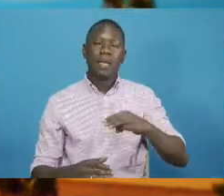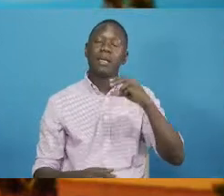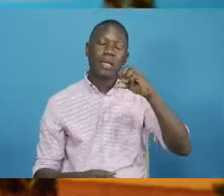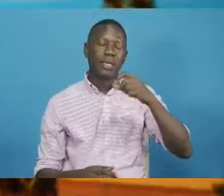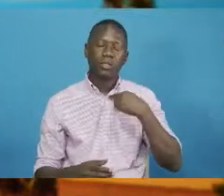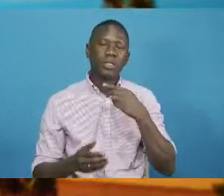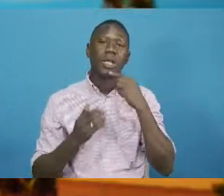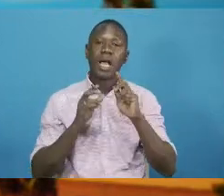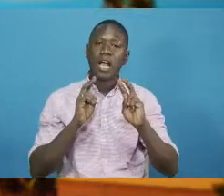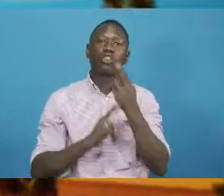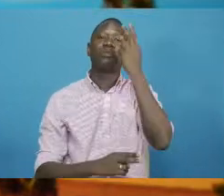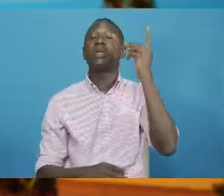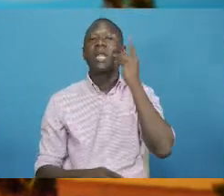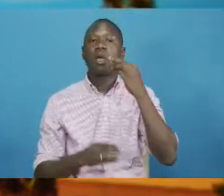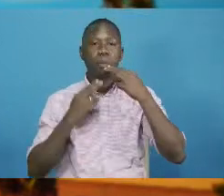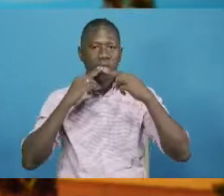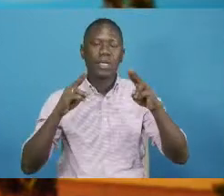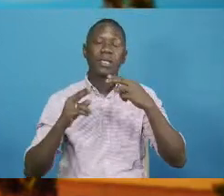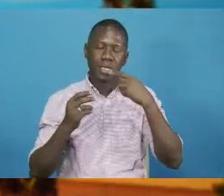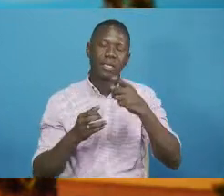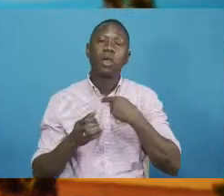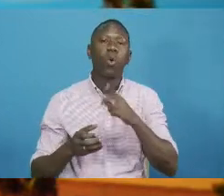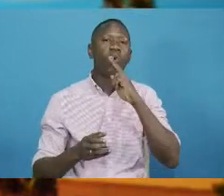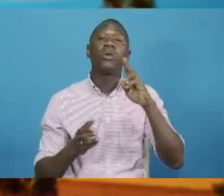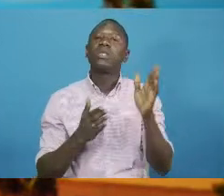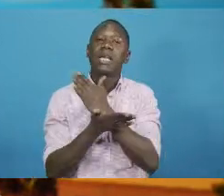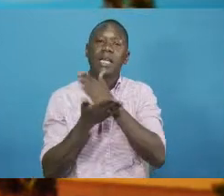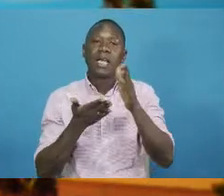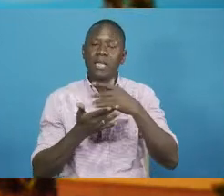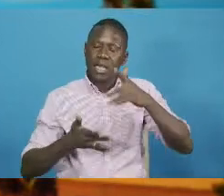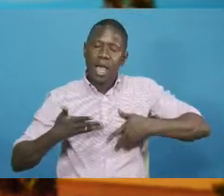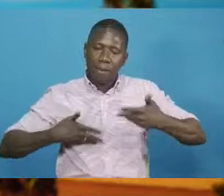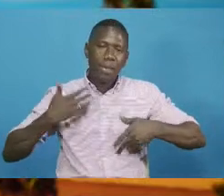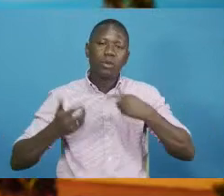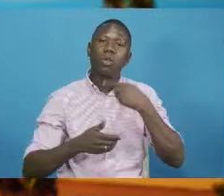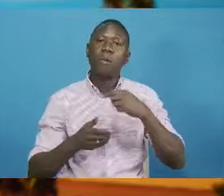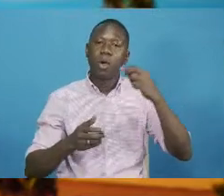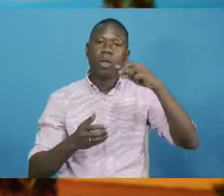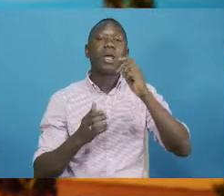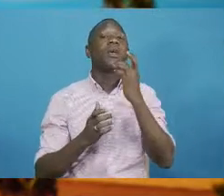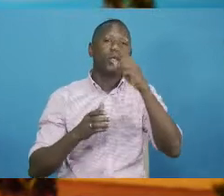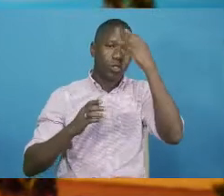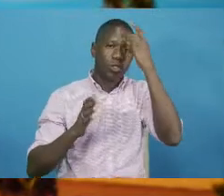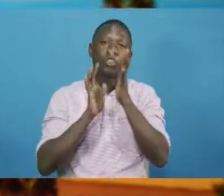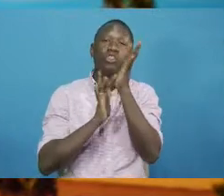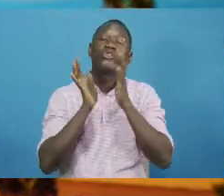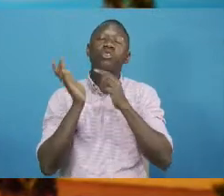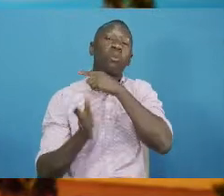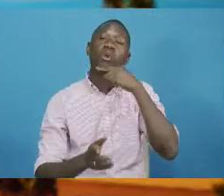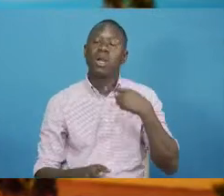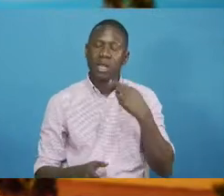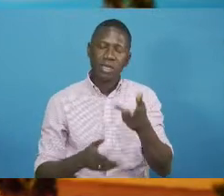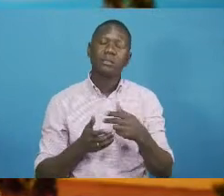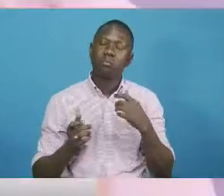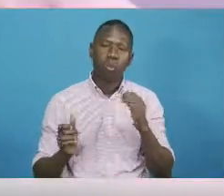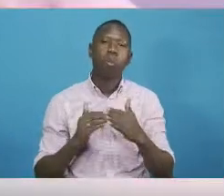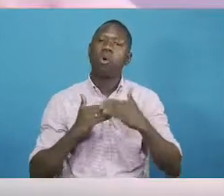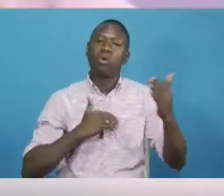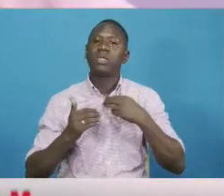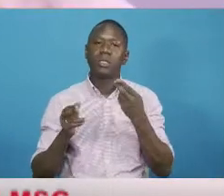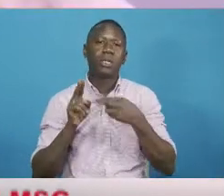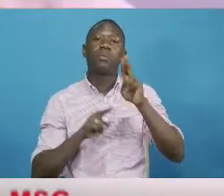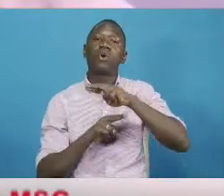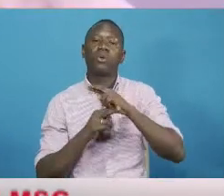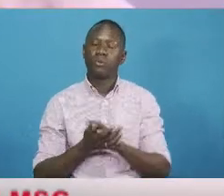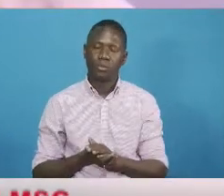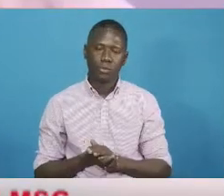of other faiths who share their joy to reflect on Mary's assumption and reception in heaven by God. More in this report. Sunday,